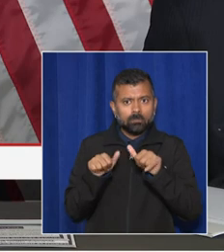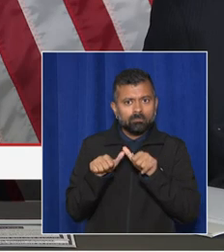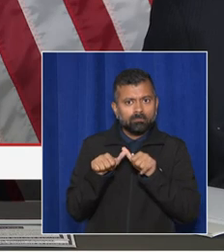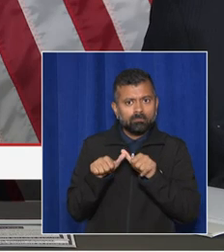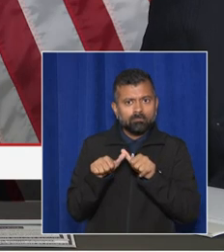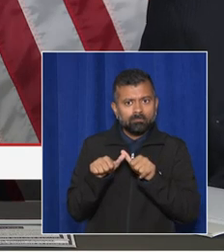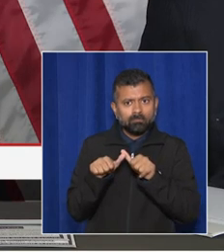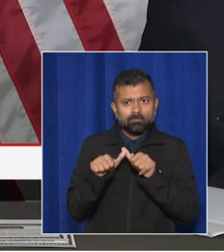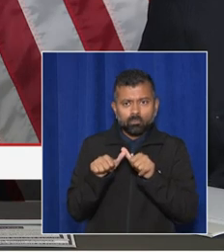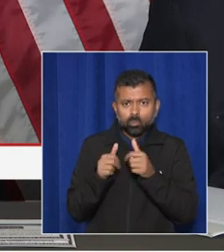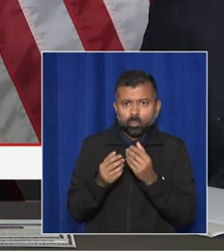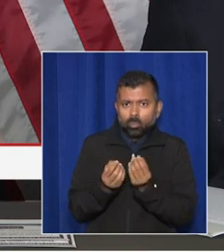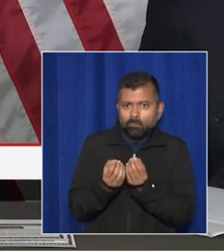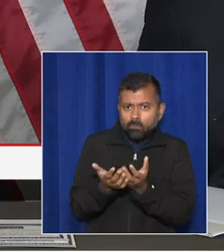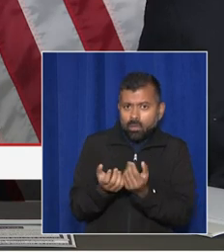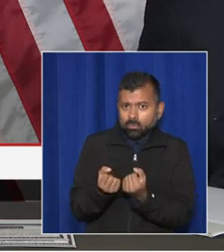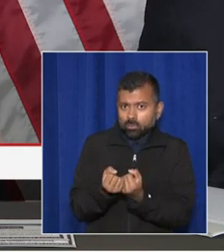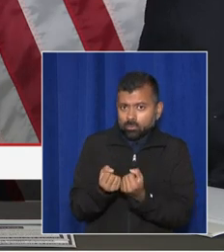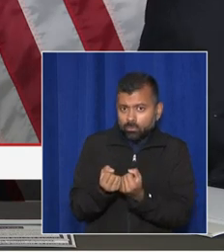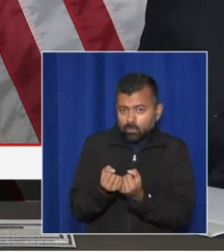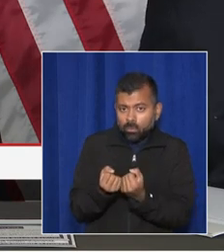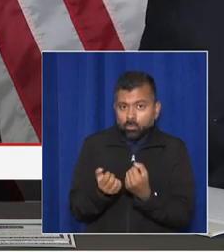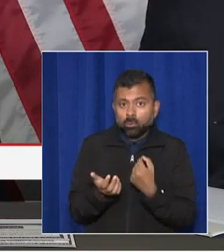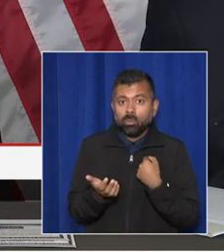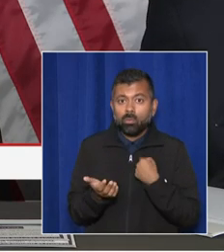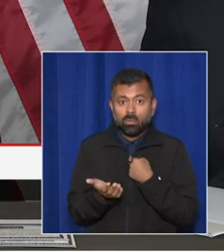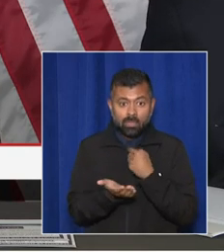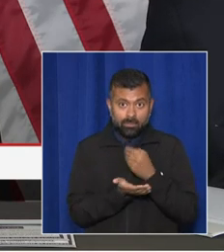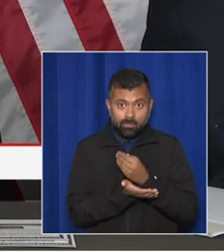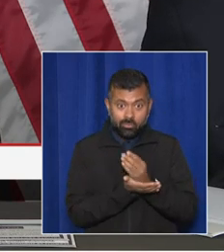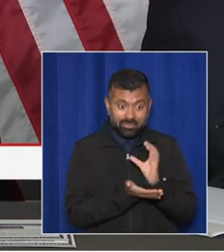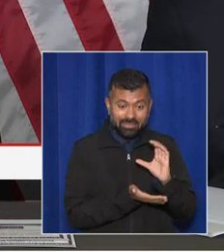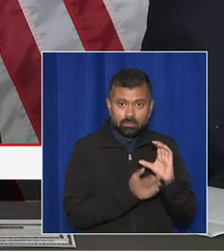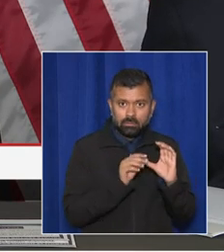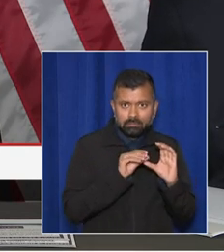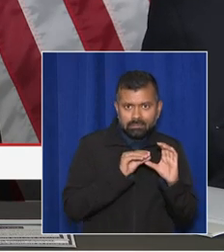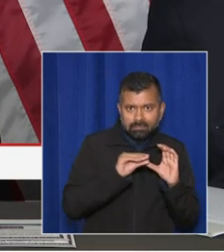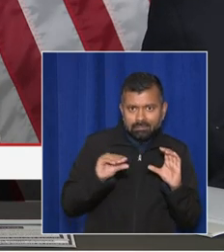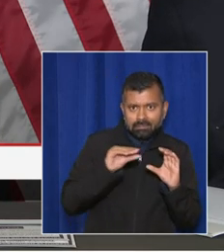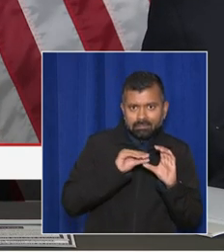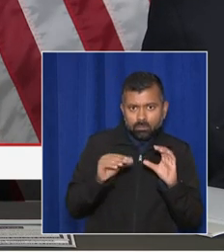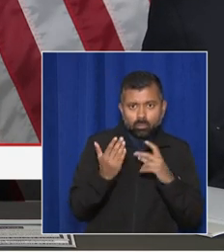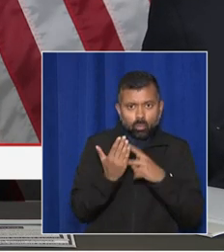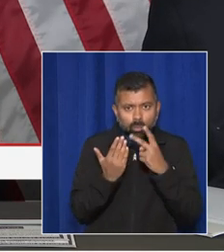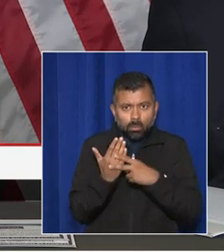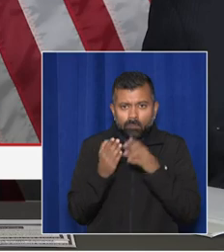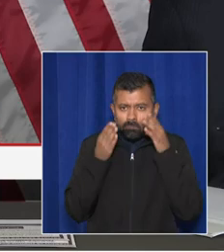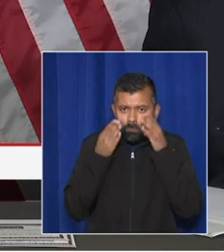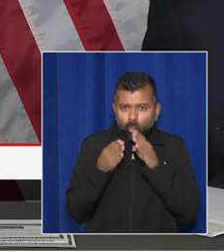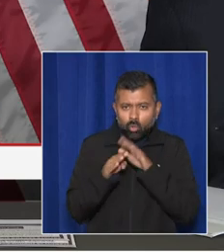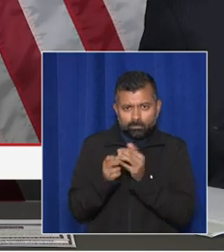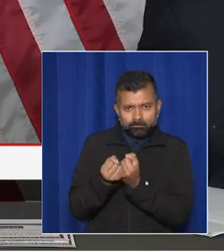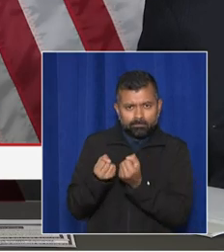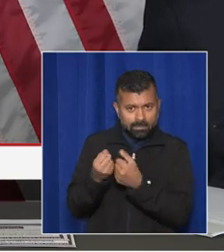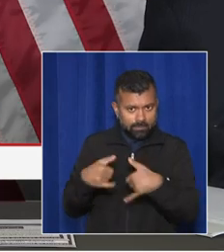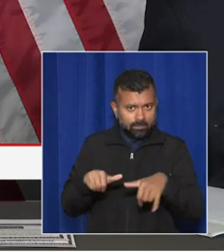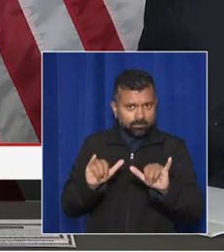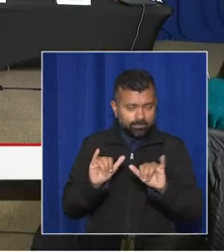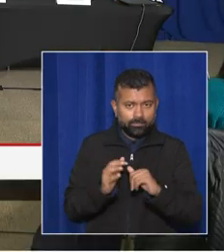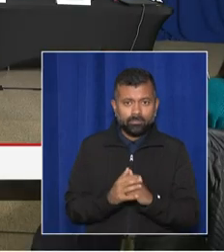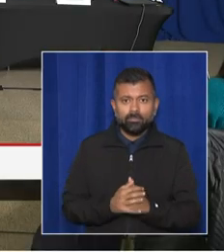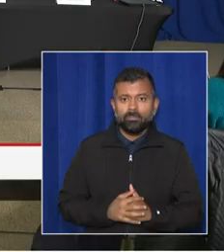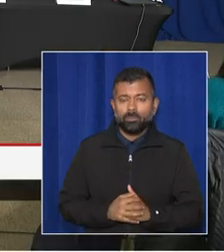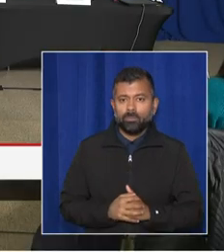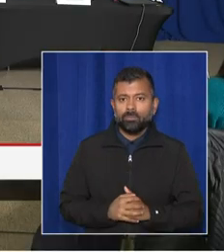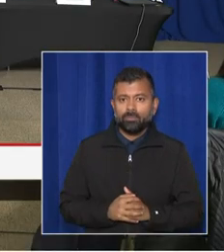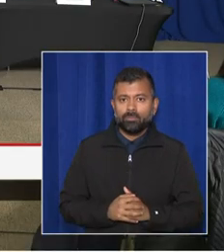in our budgeting process, and we'll stay focused on that. Thank you very much.